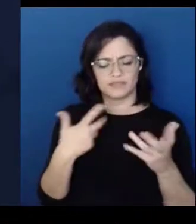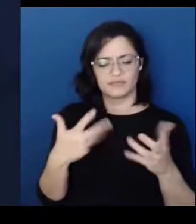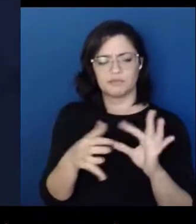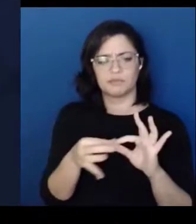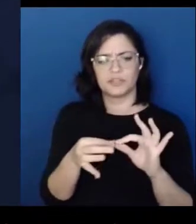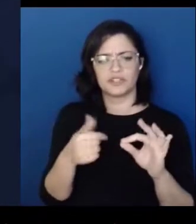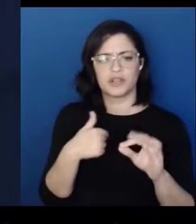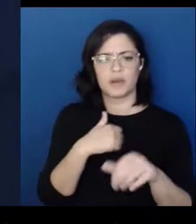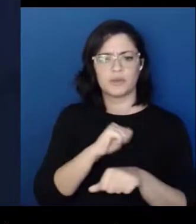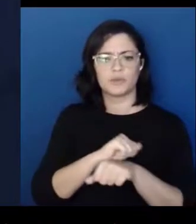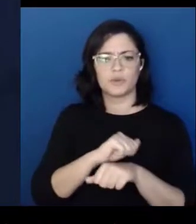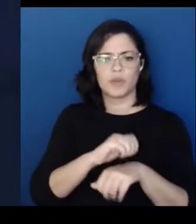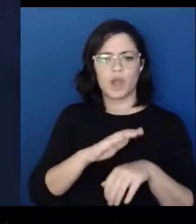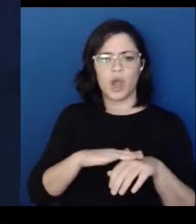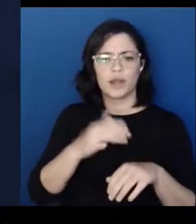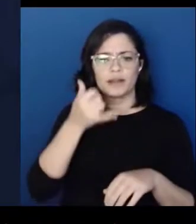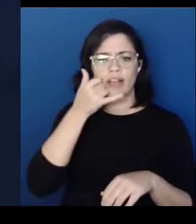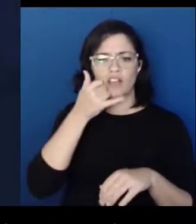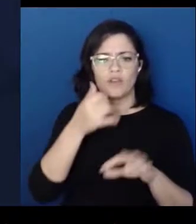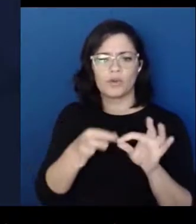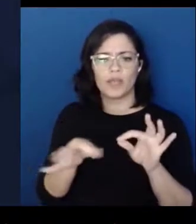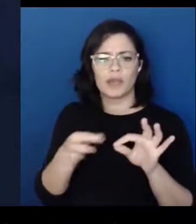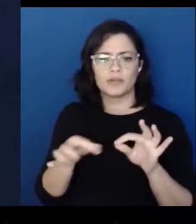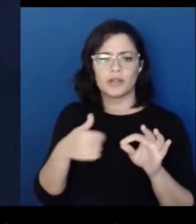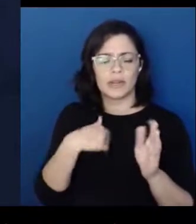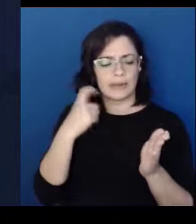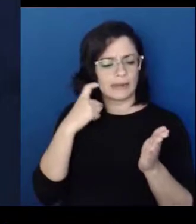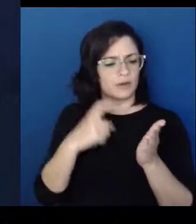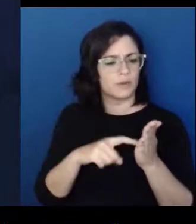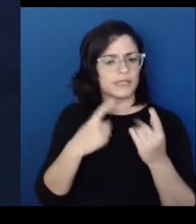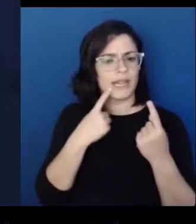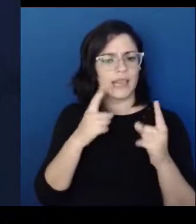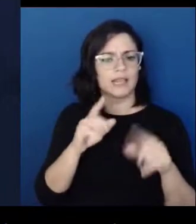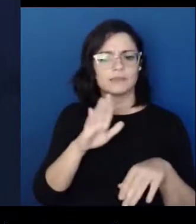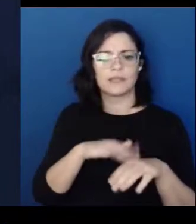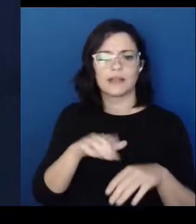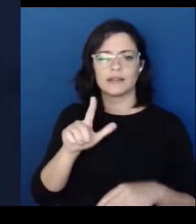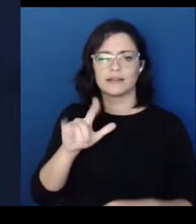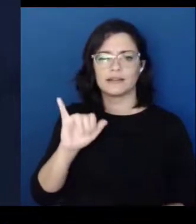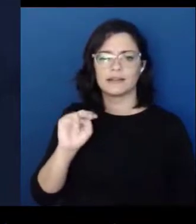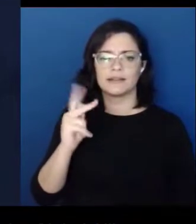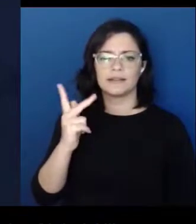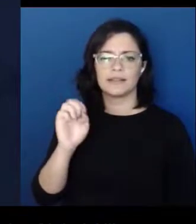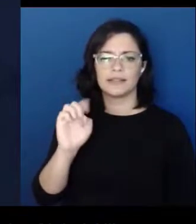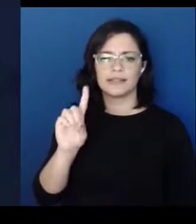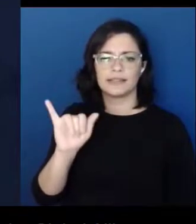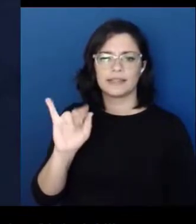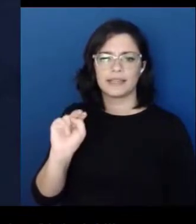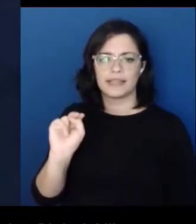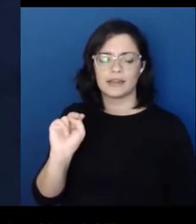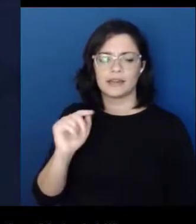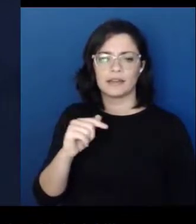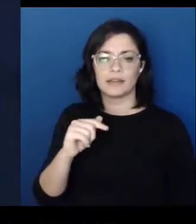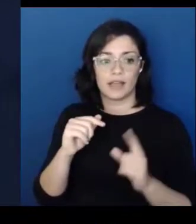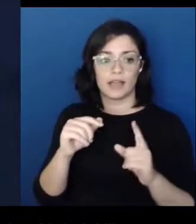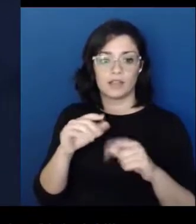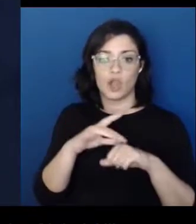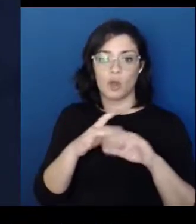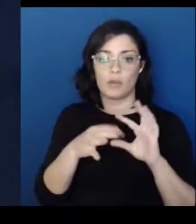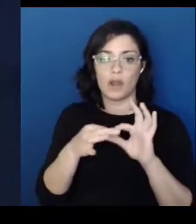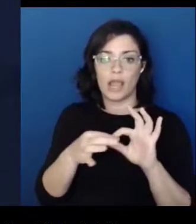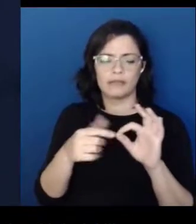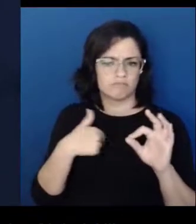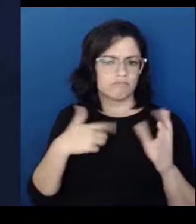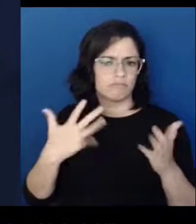an announcement on LinkedIn that the Global Alliance, which I had heard about because they were a member of the group that I was working